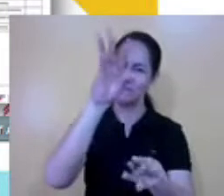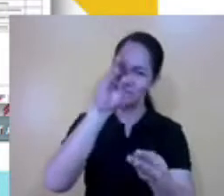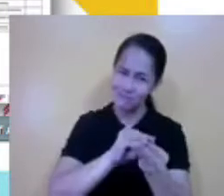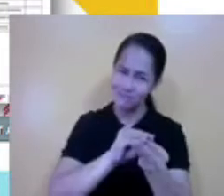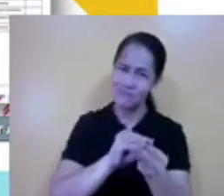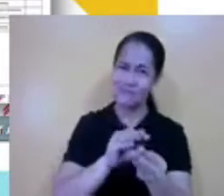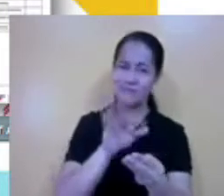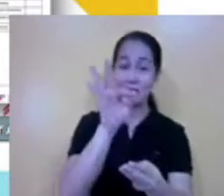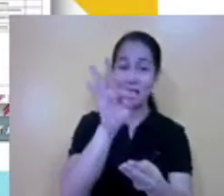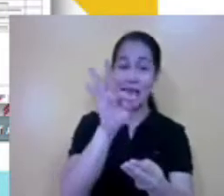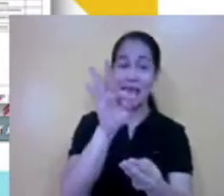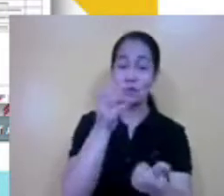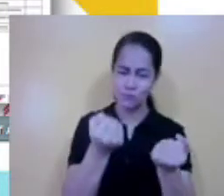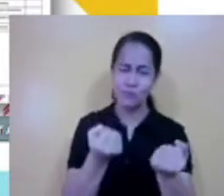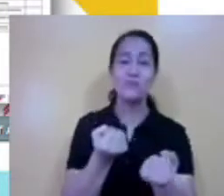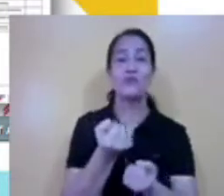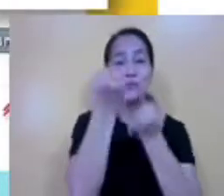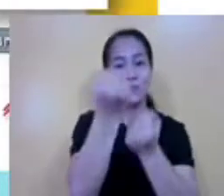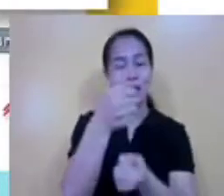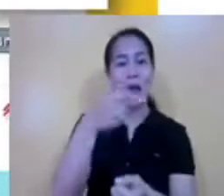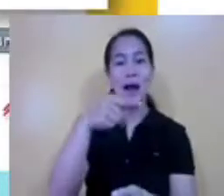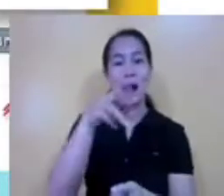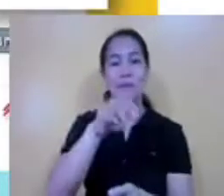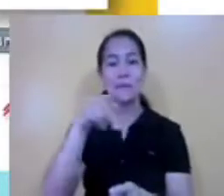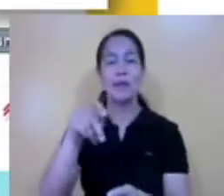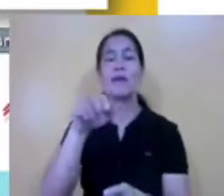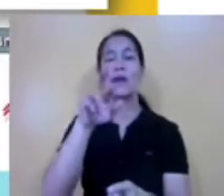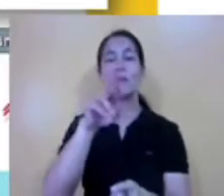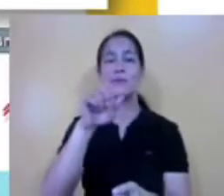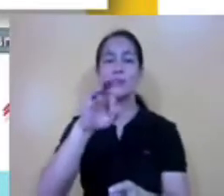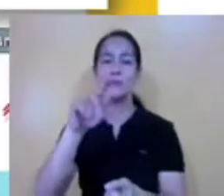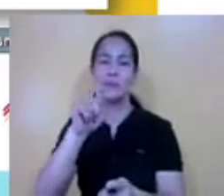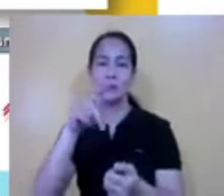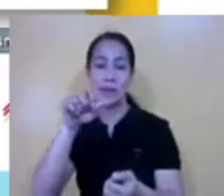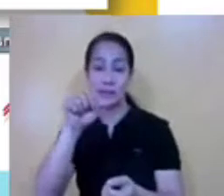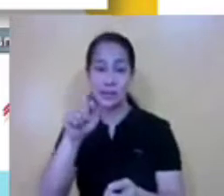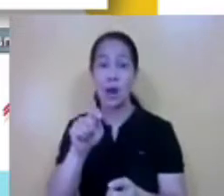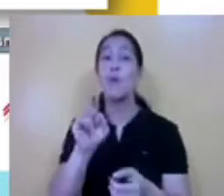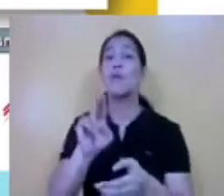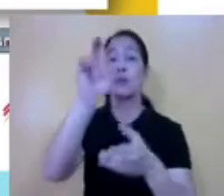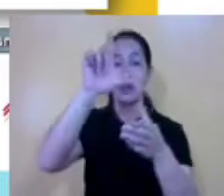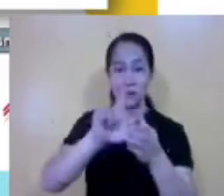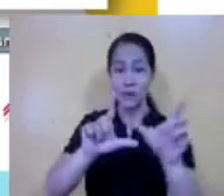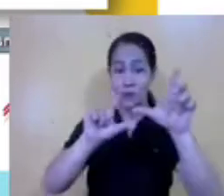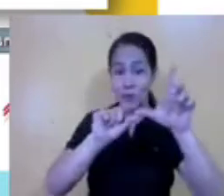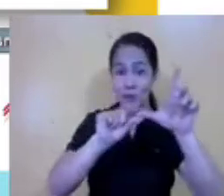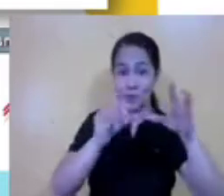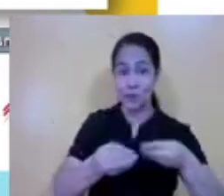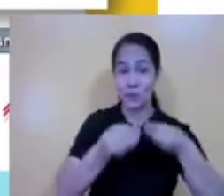supplementary RPMS-PPST tools, which you can download in the link provided on your screen. So